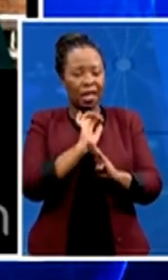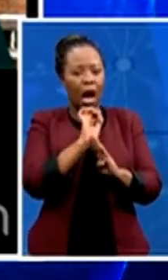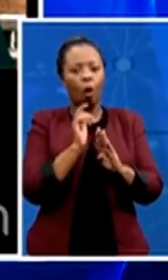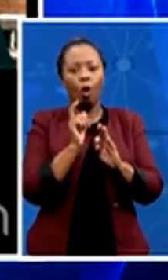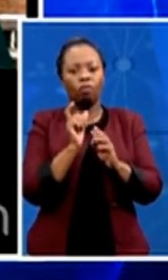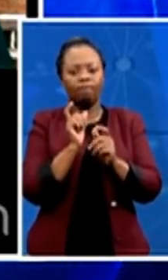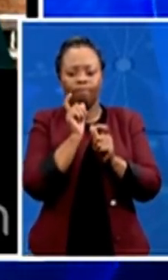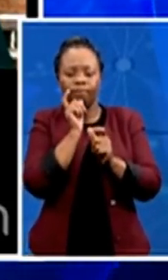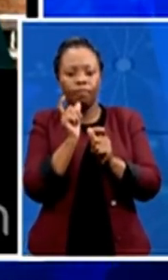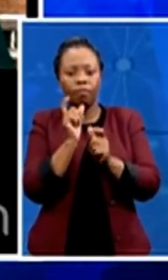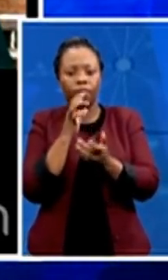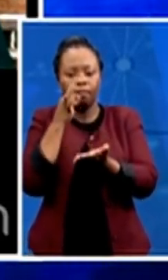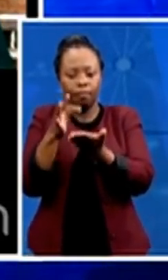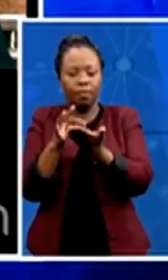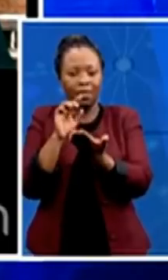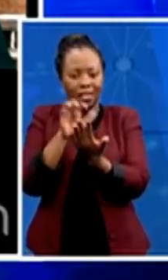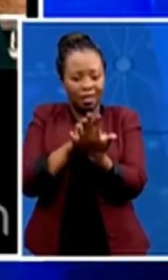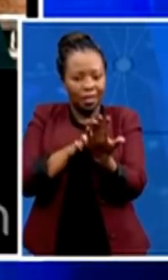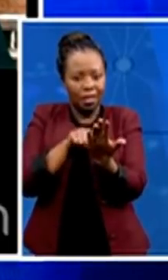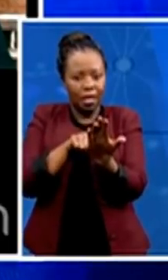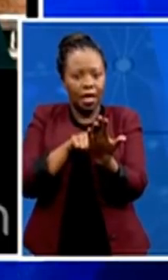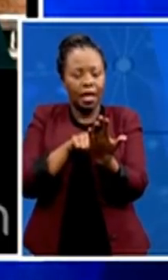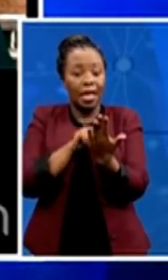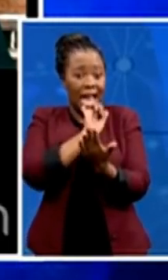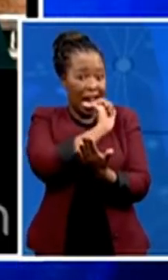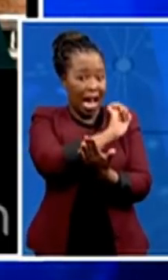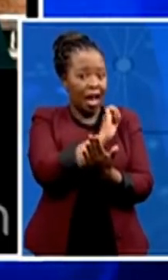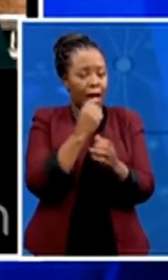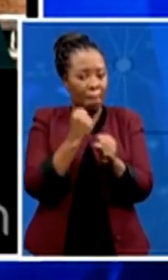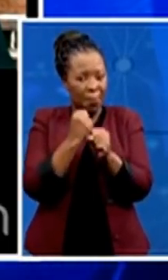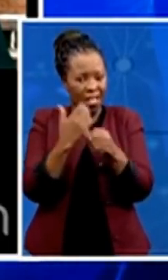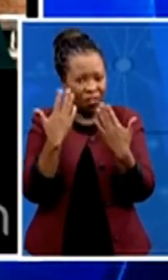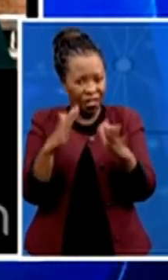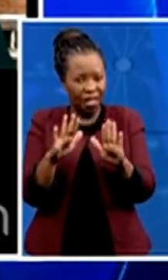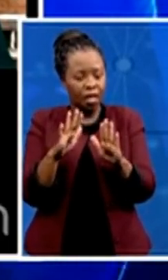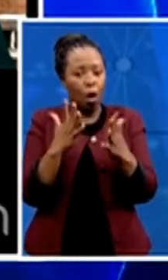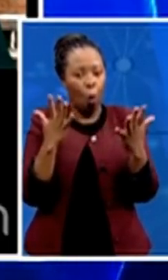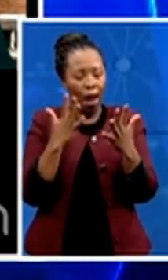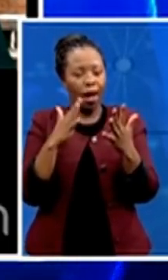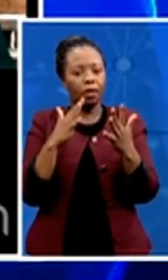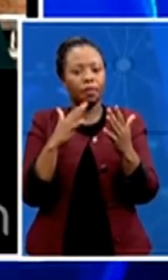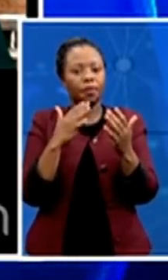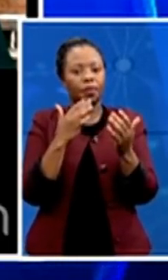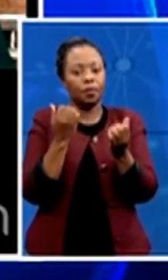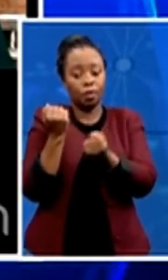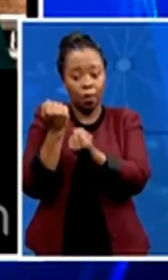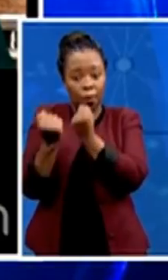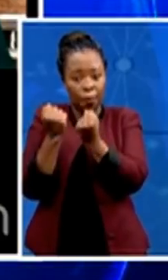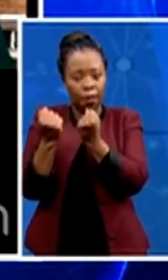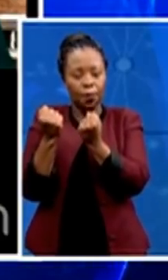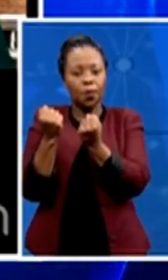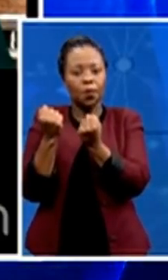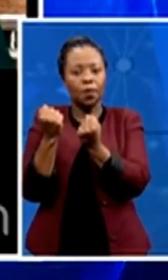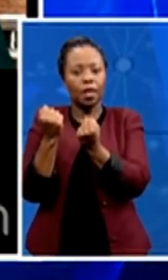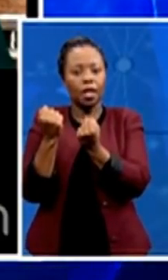the hearing, but before the judgment. Is that a factor that are those